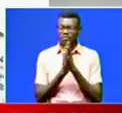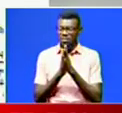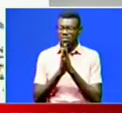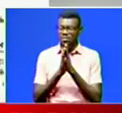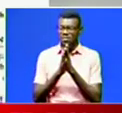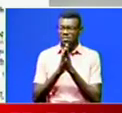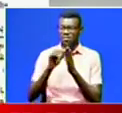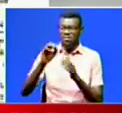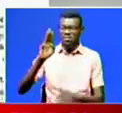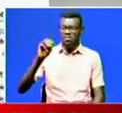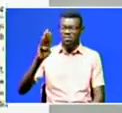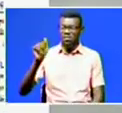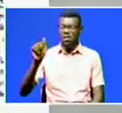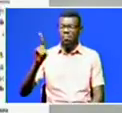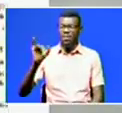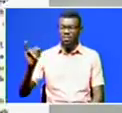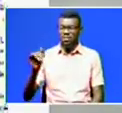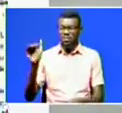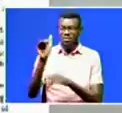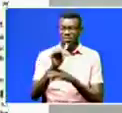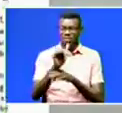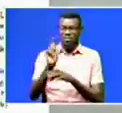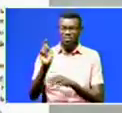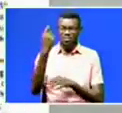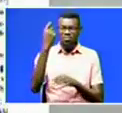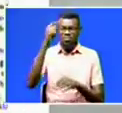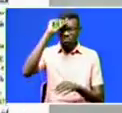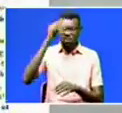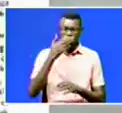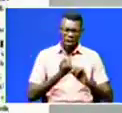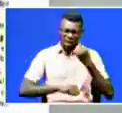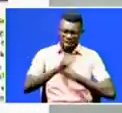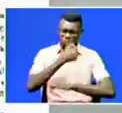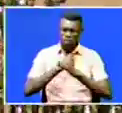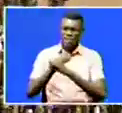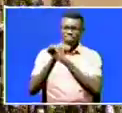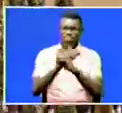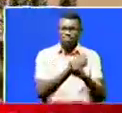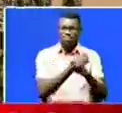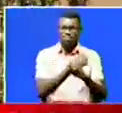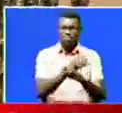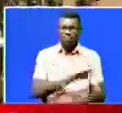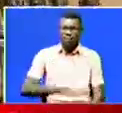Mbadi, challenged the Kenyan government to take a more active role defending its territory,